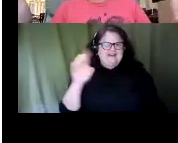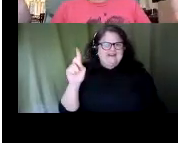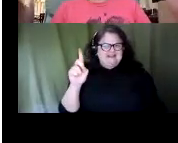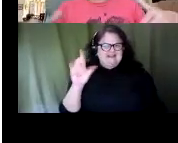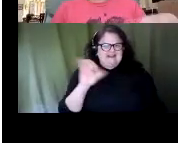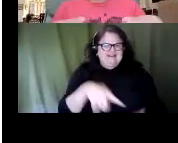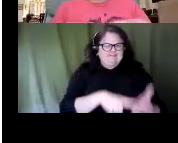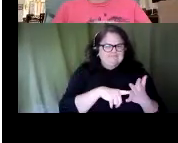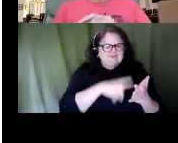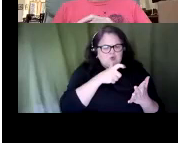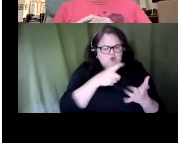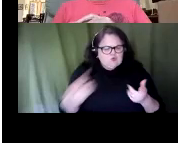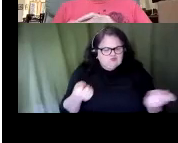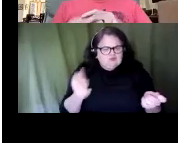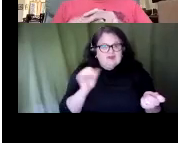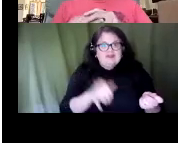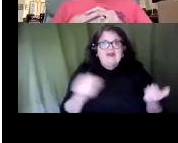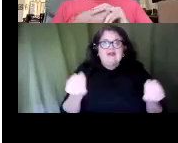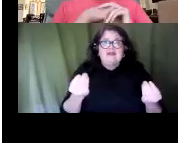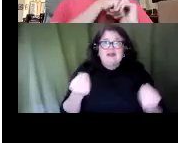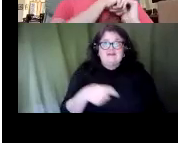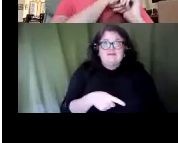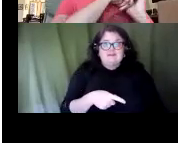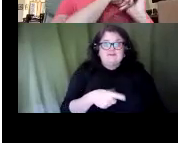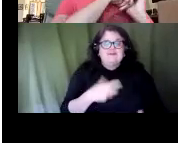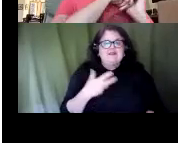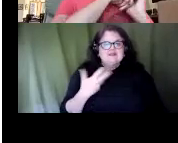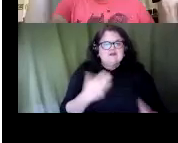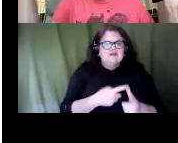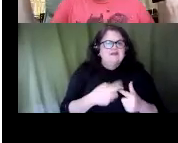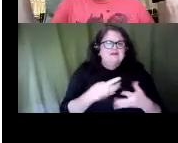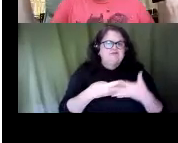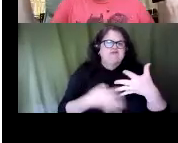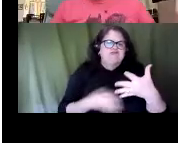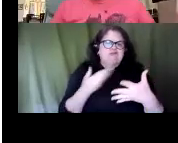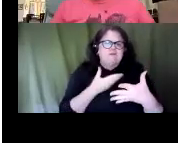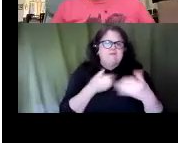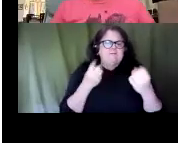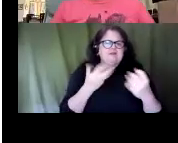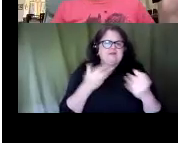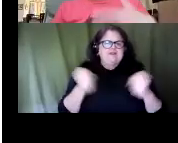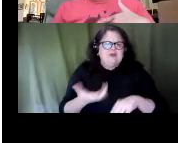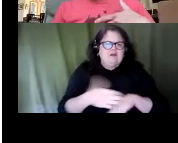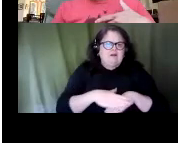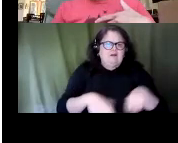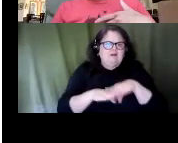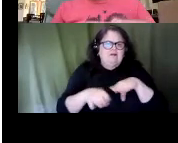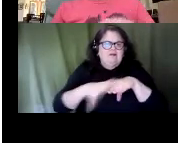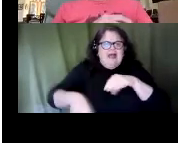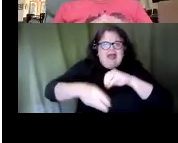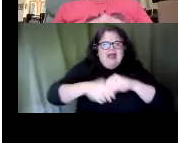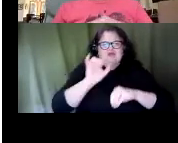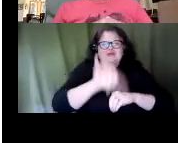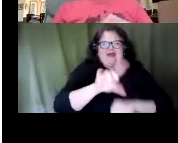who has dominion over it. And so, but then there are a lot of things we can layer on top of that deed that create other